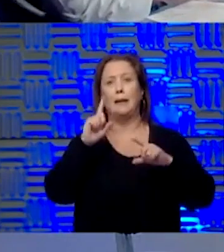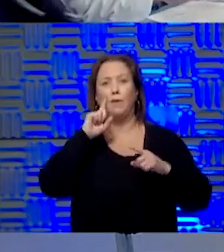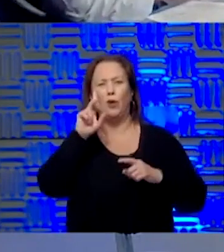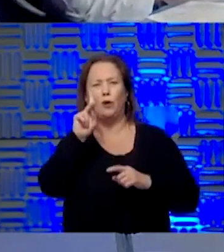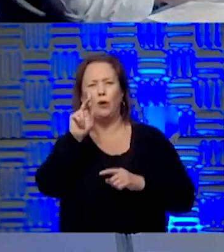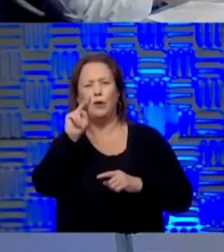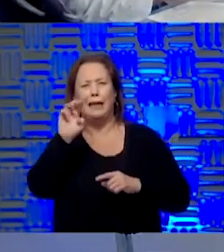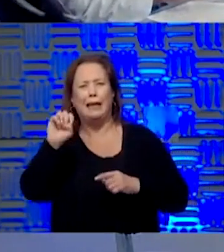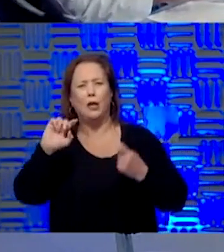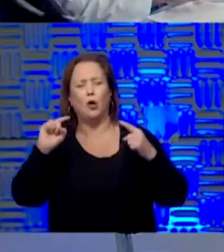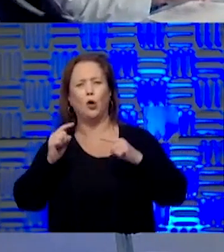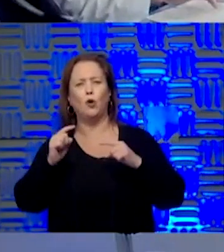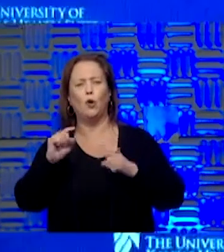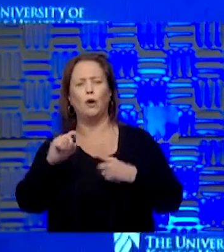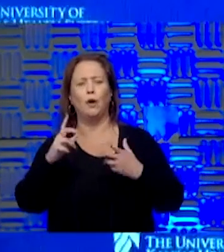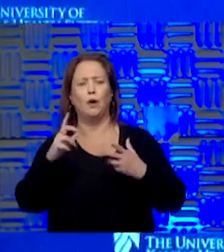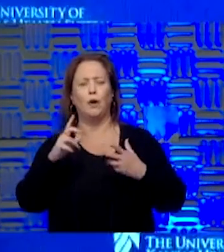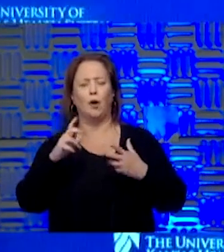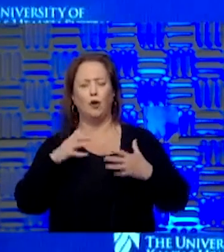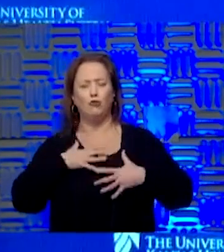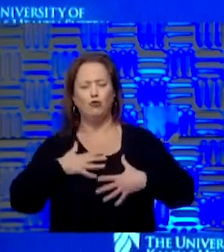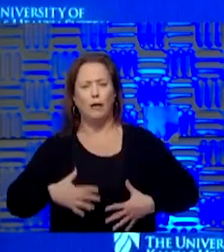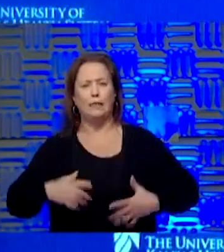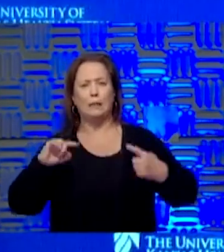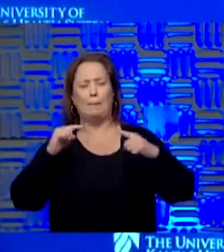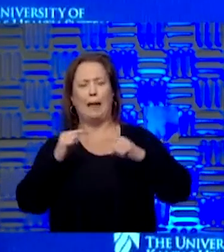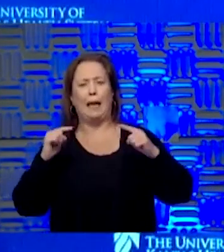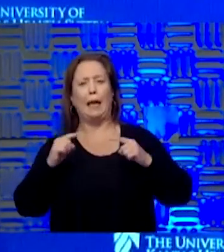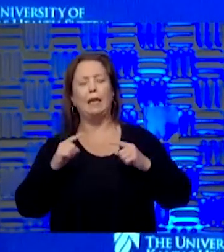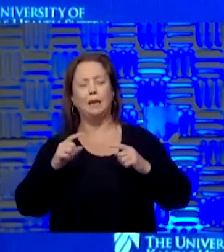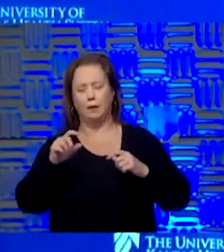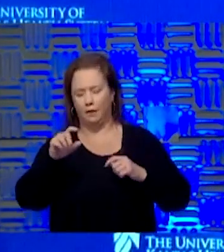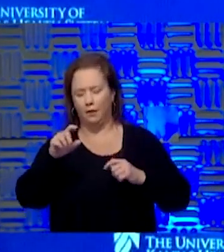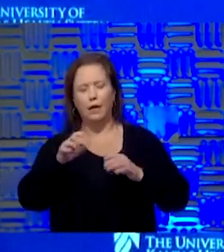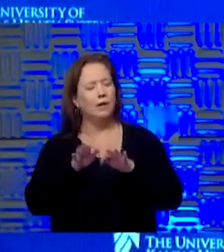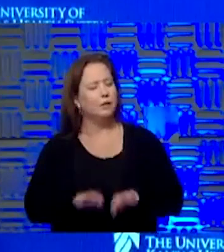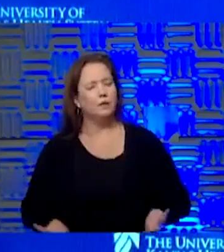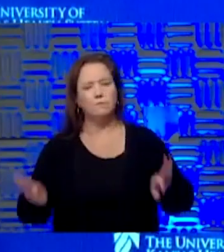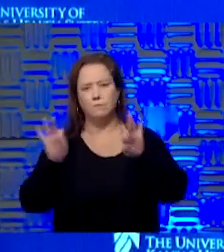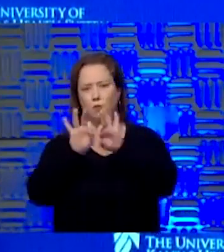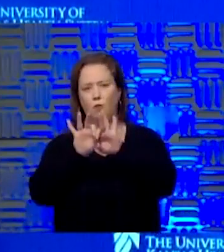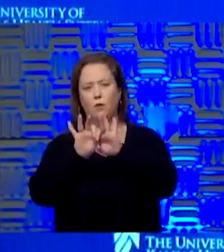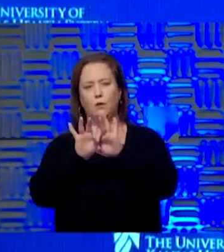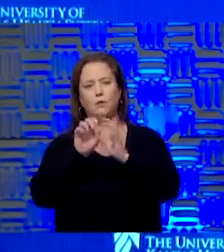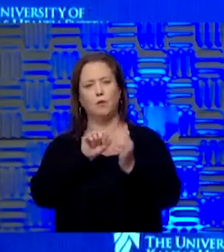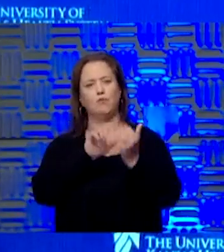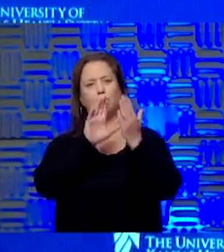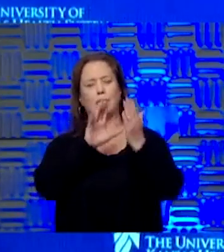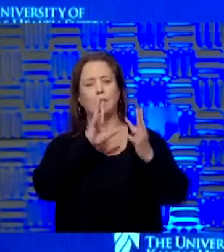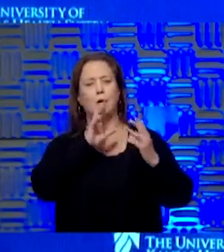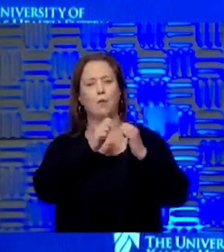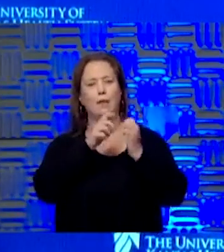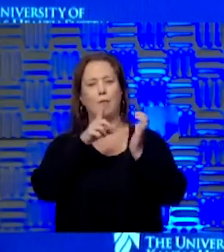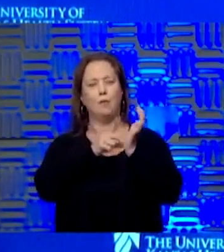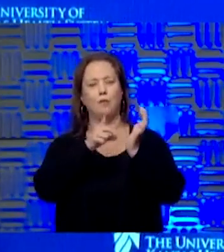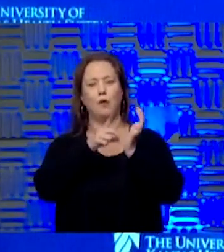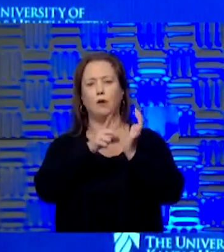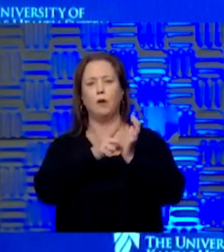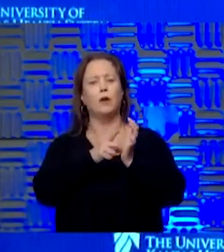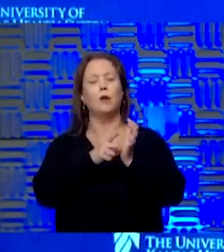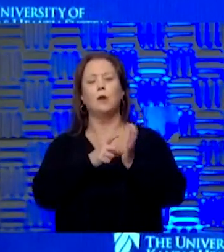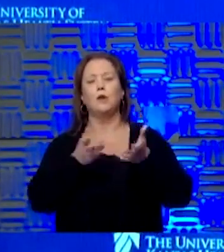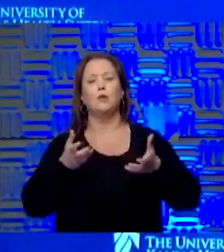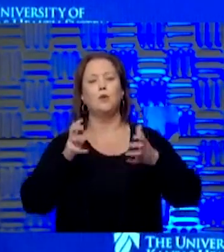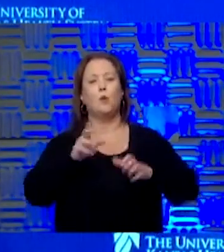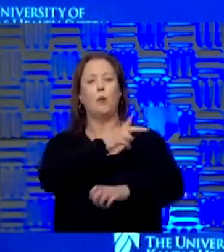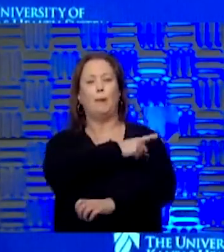bit of chest pain. All those things are important things to go ahead and have addressed. And it's not, it really is, you don't want patients to have bad outcomes.